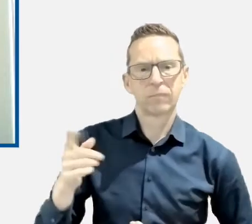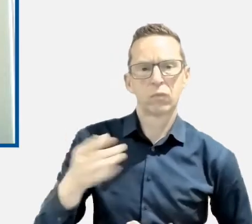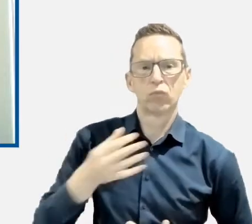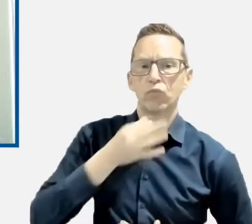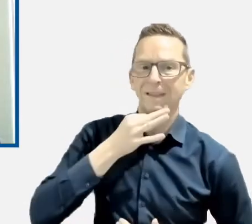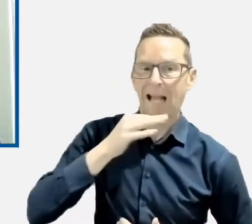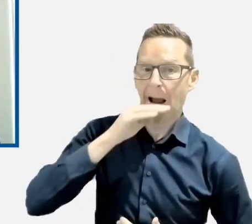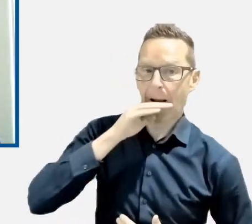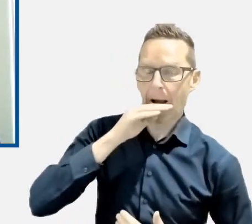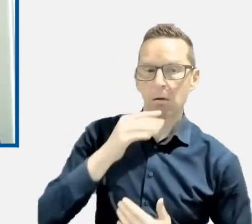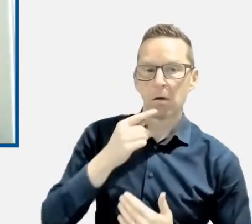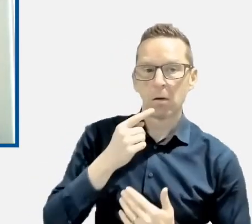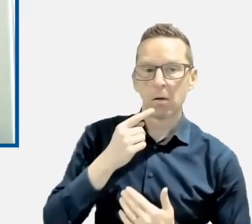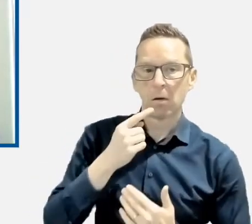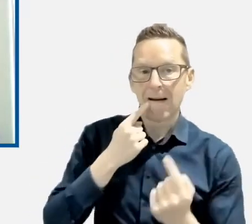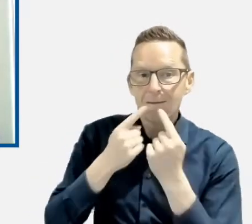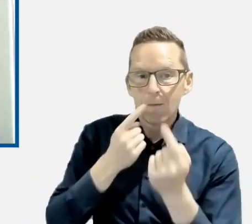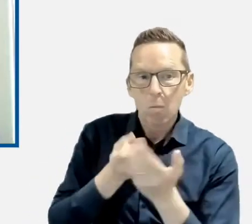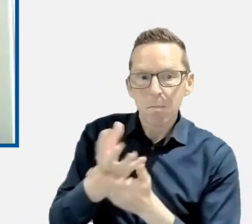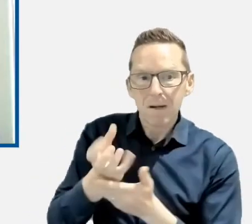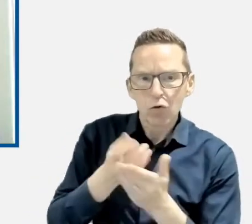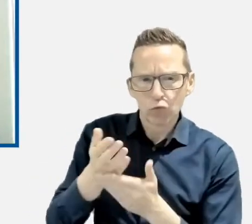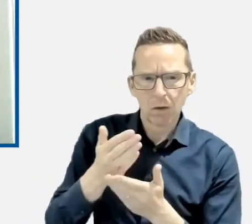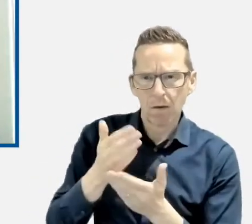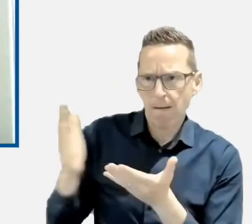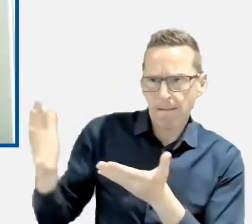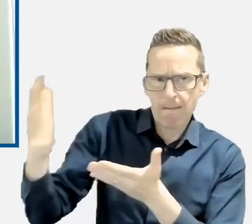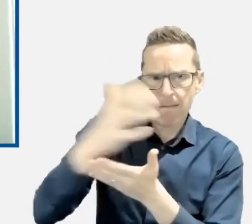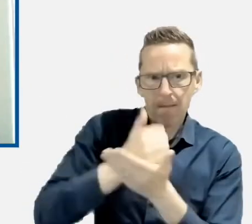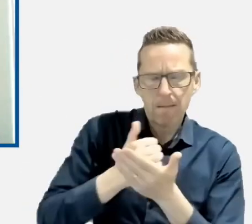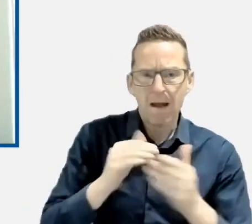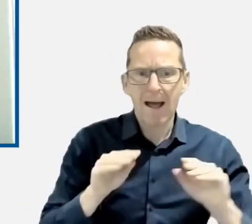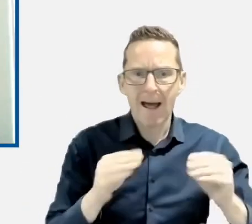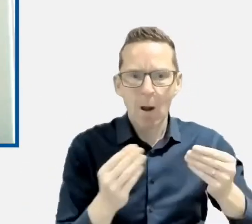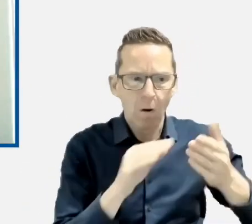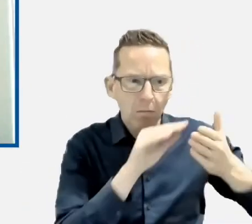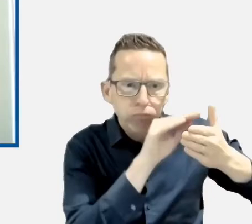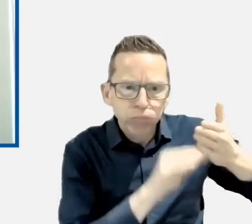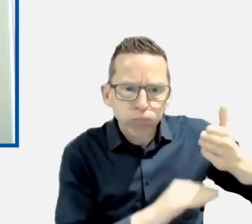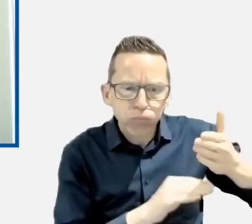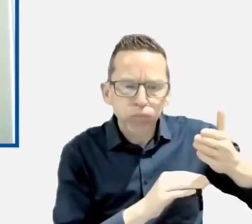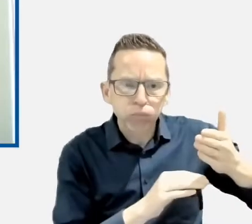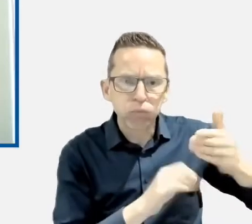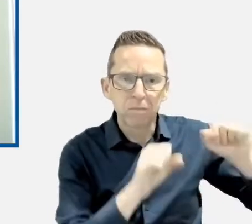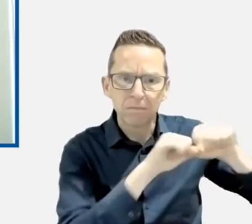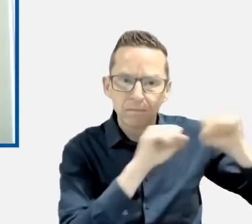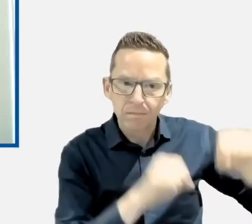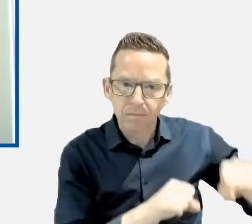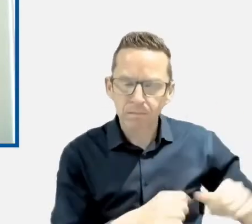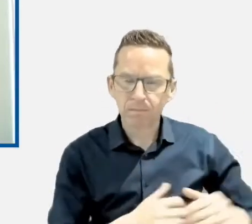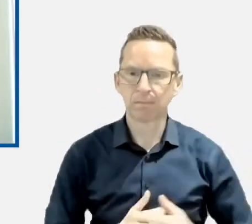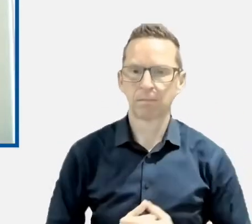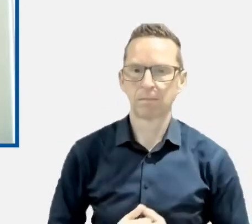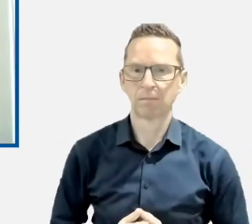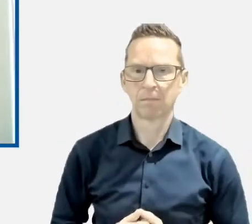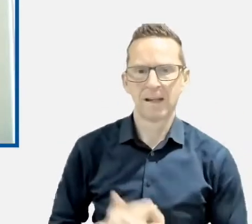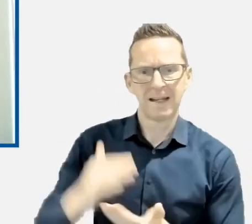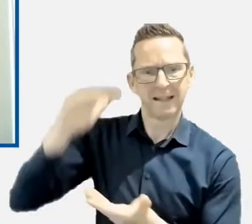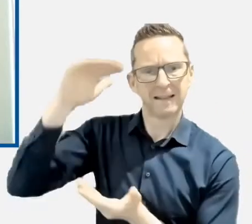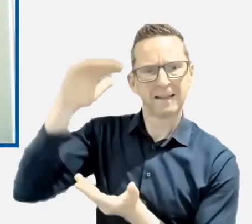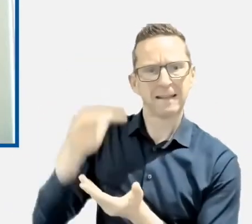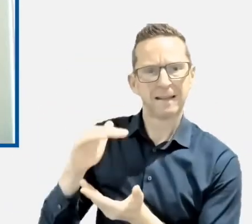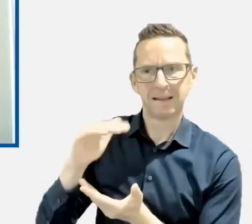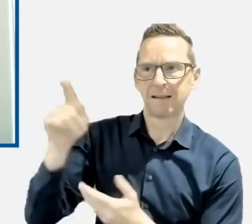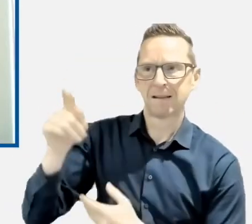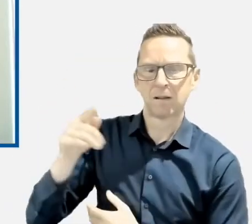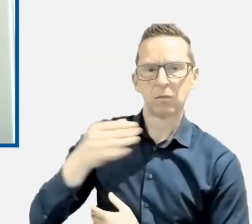planning for risk reduction and disaster risk management. So I will ask each